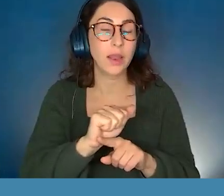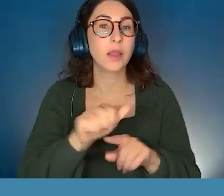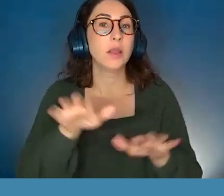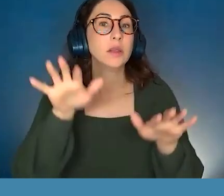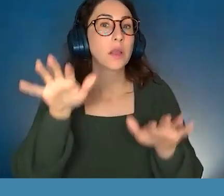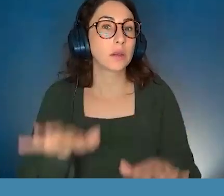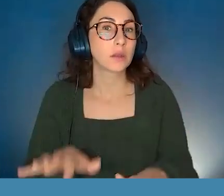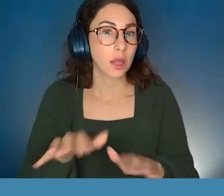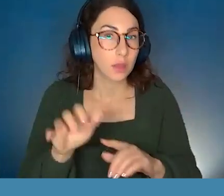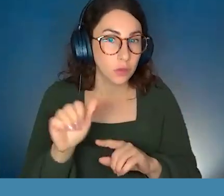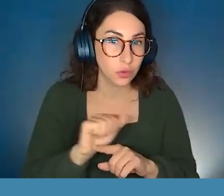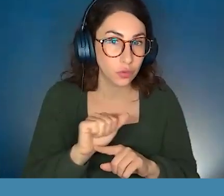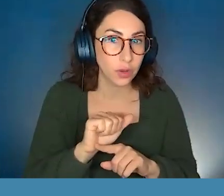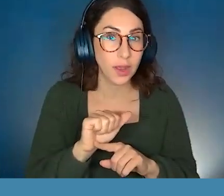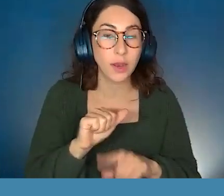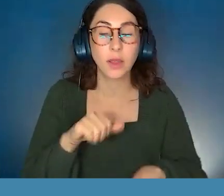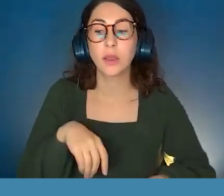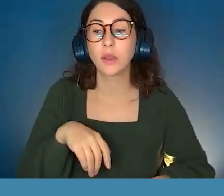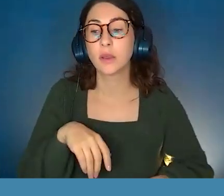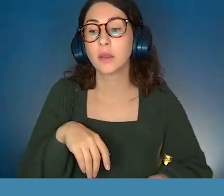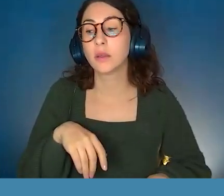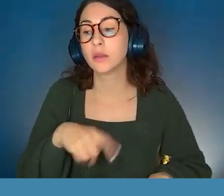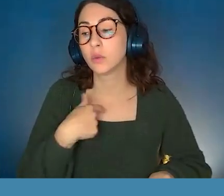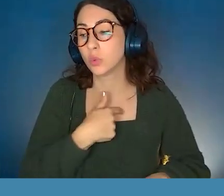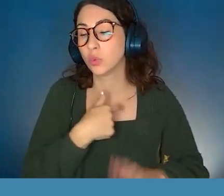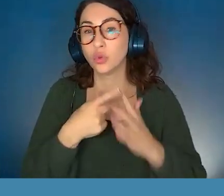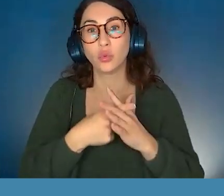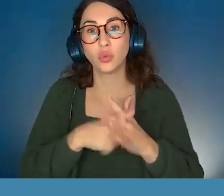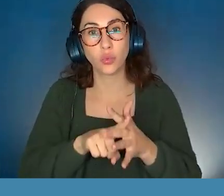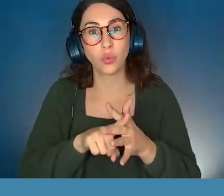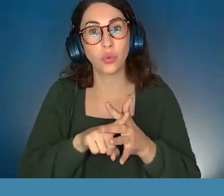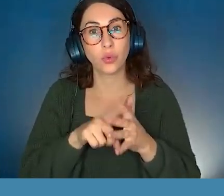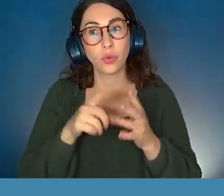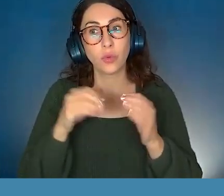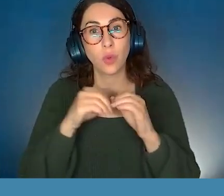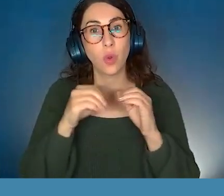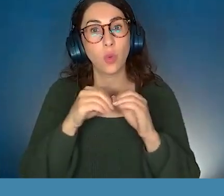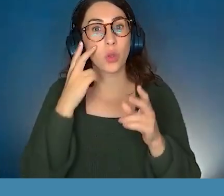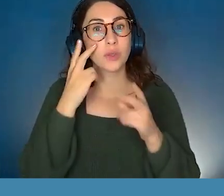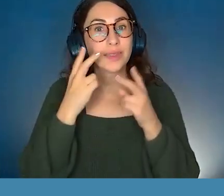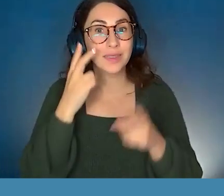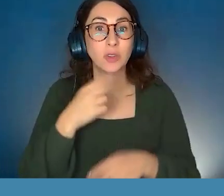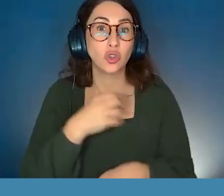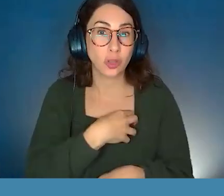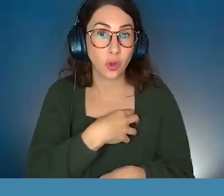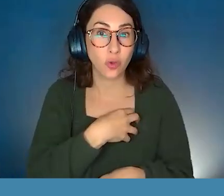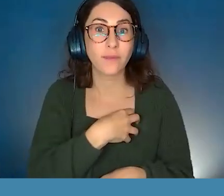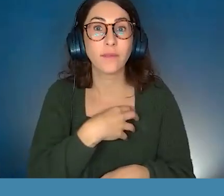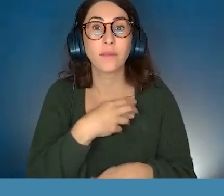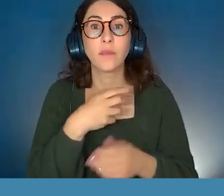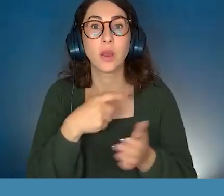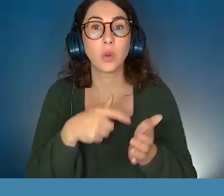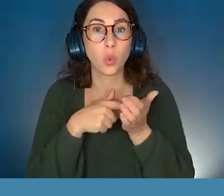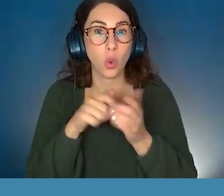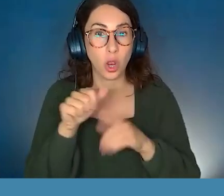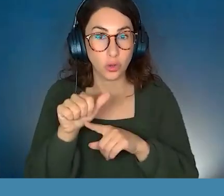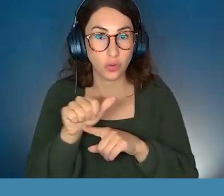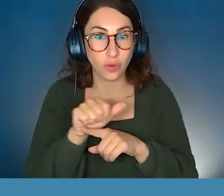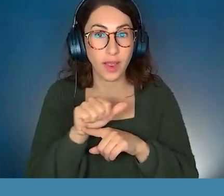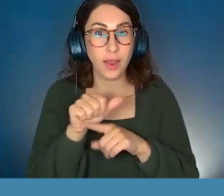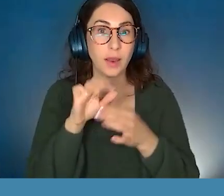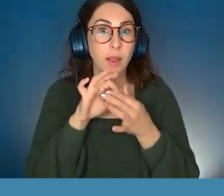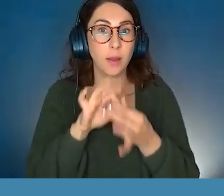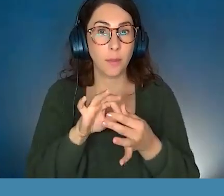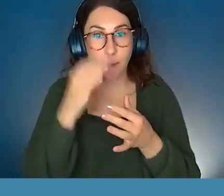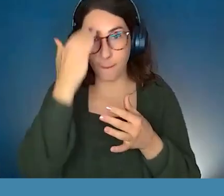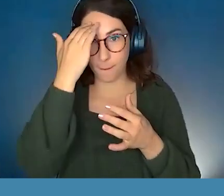like that. And so we're starting to see more sheriff's offices requiring trainings for mental health,